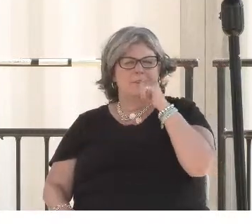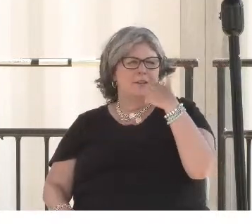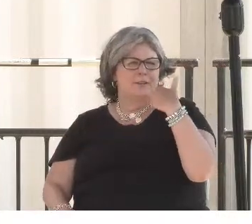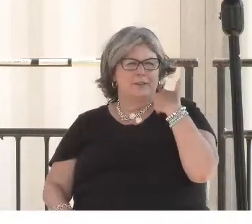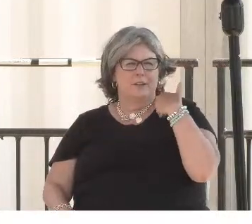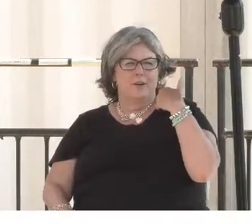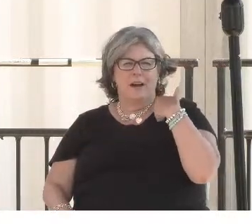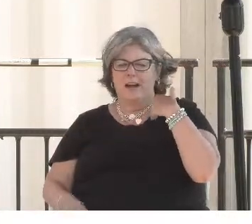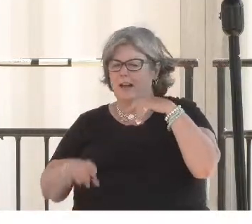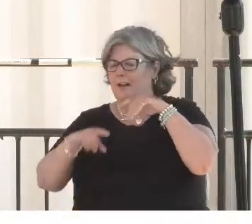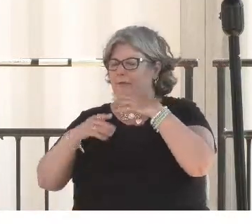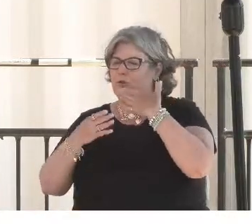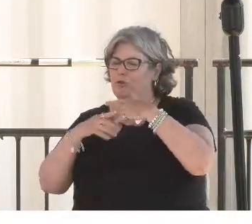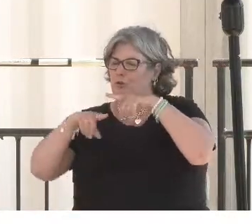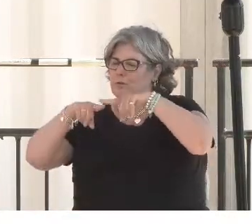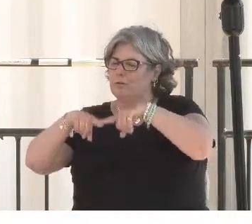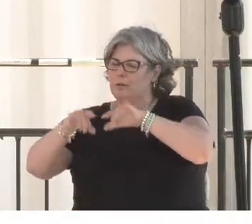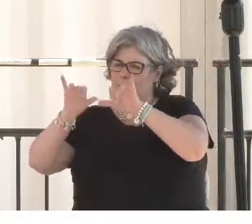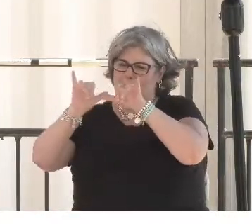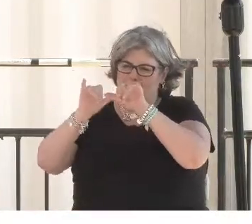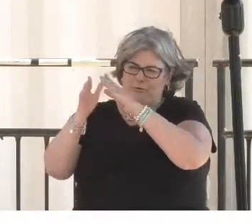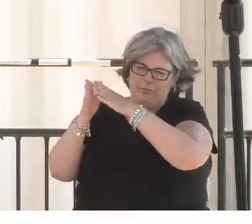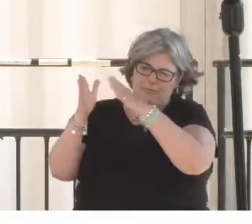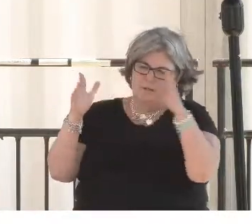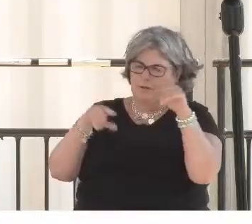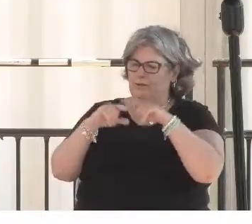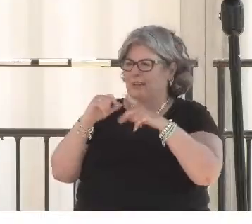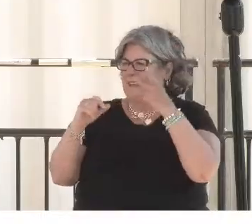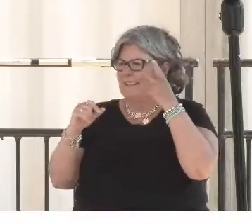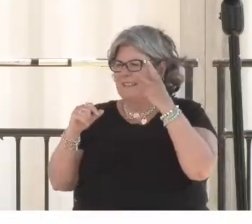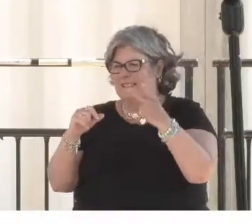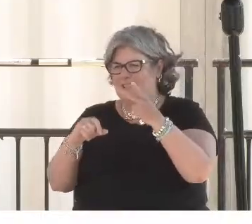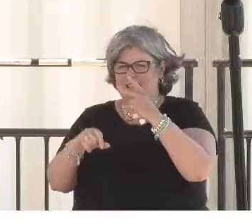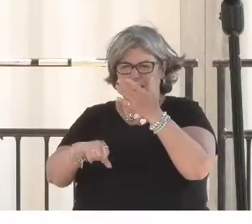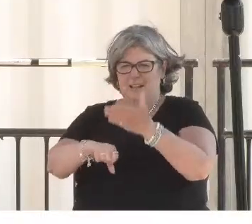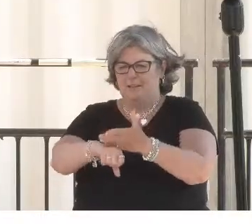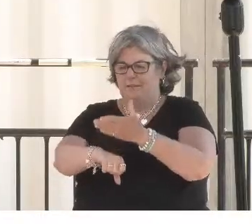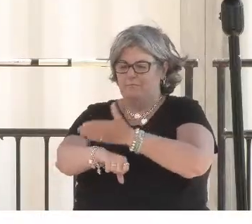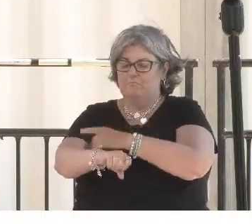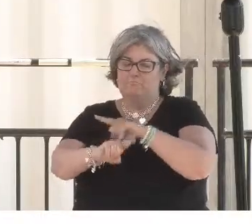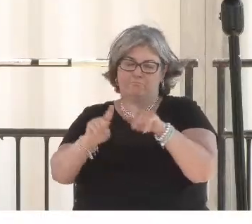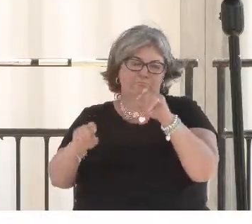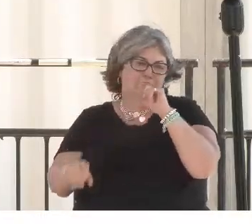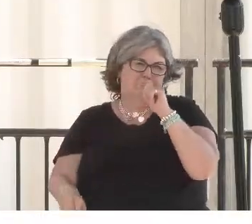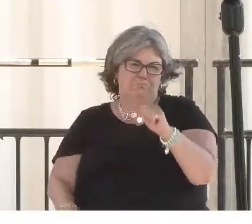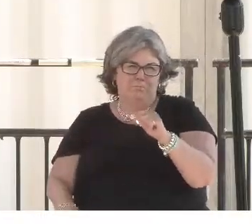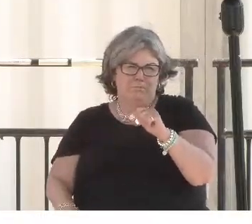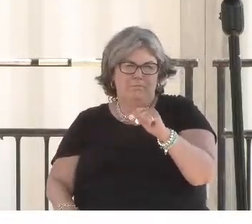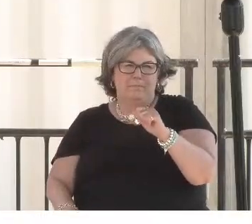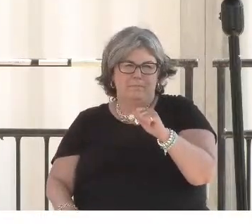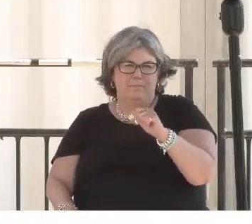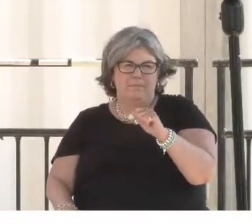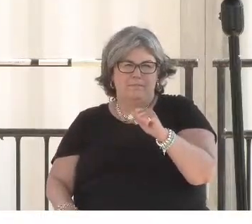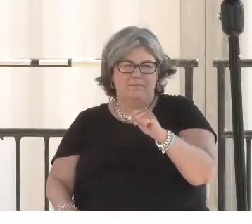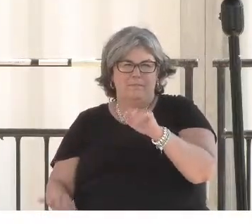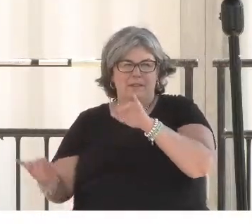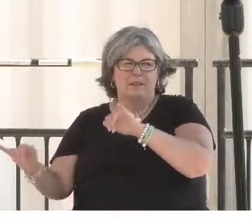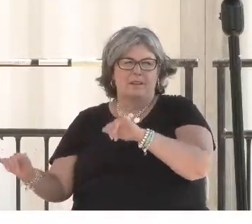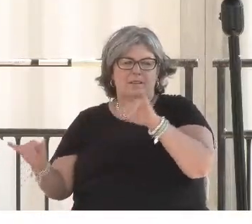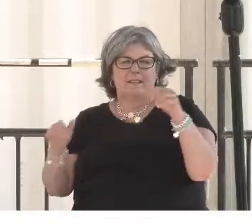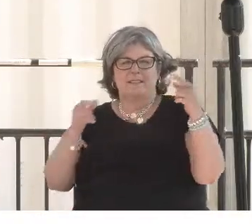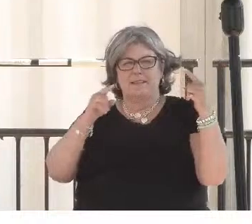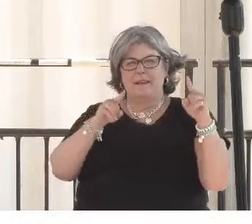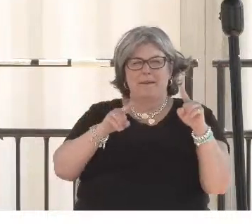reliable measures, you really cannot see if you're making a difference or not. The same thing happens if